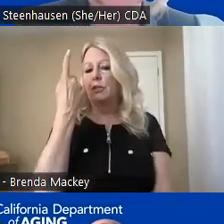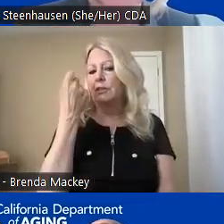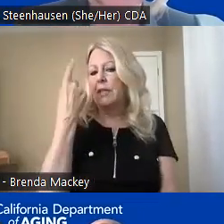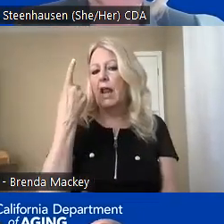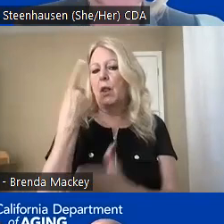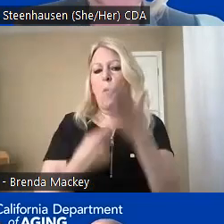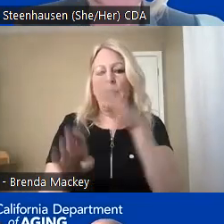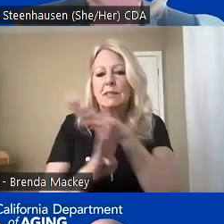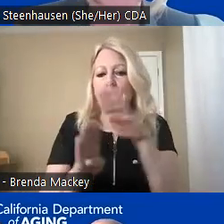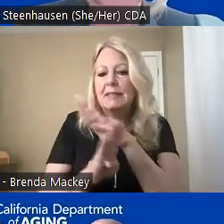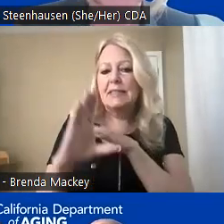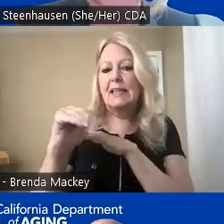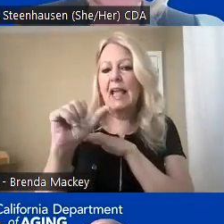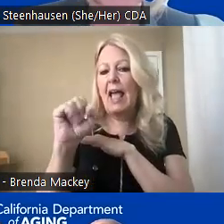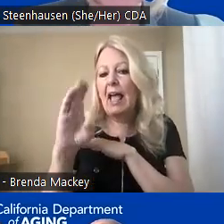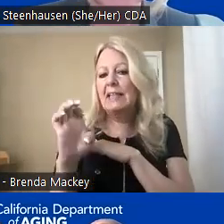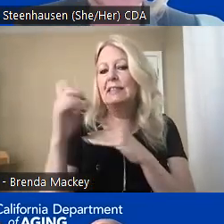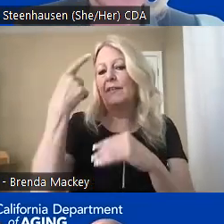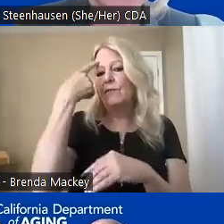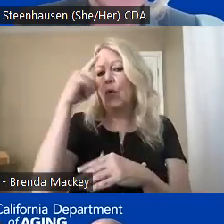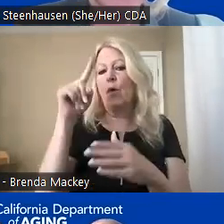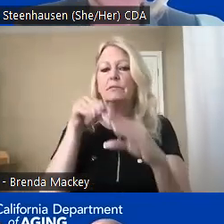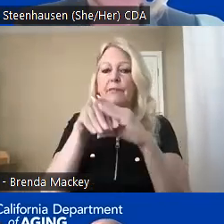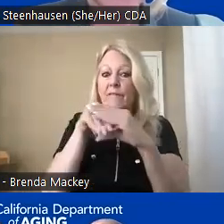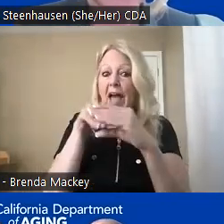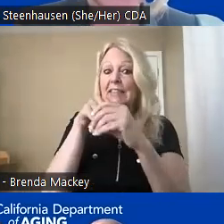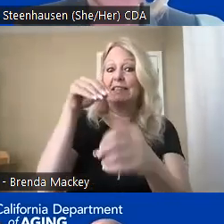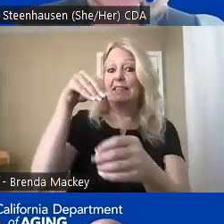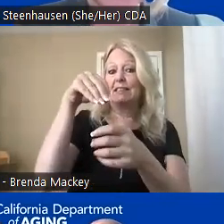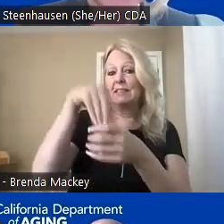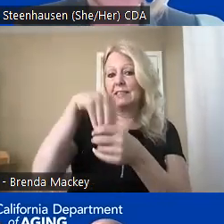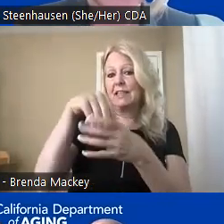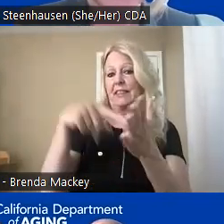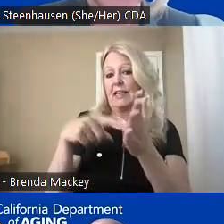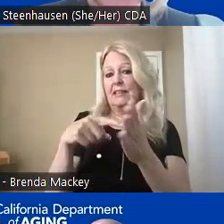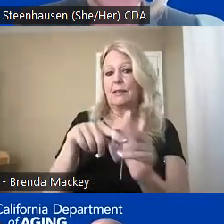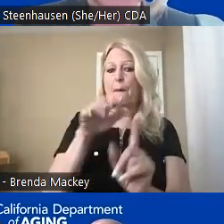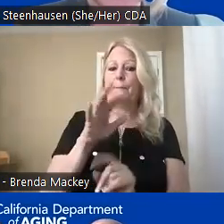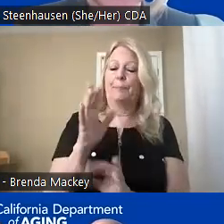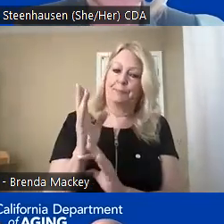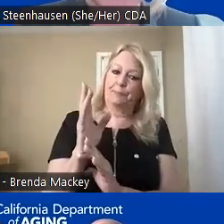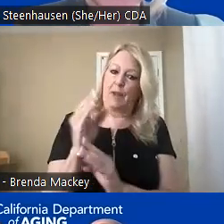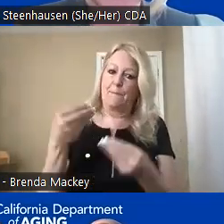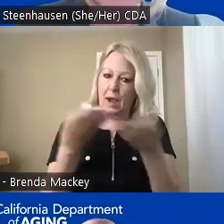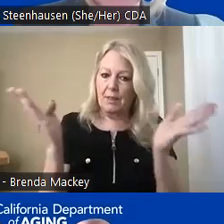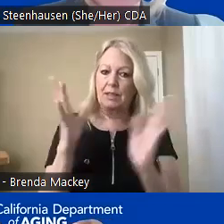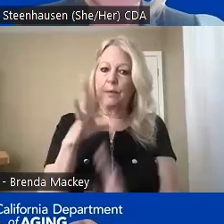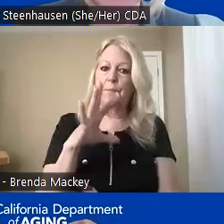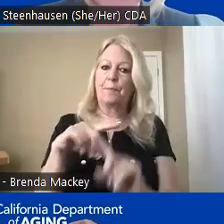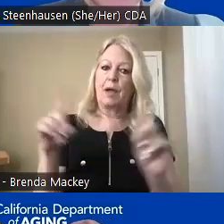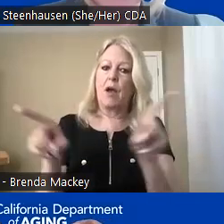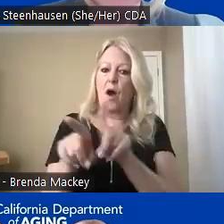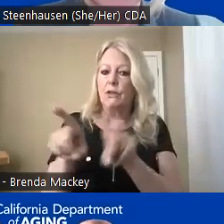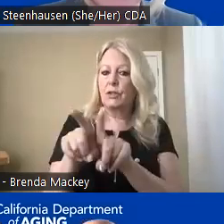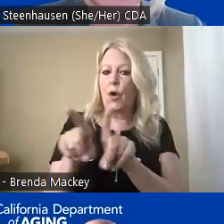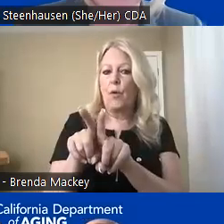be made for investing in this population, but also, again, really trying to look at leveraging the range of funding streams that